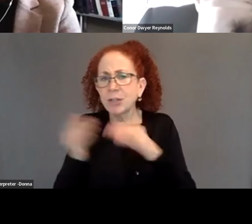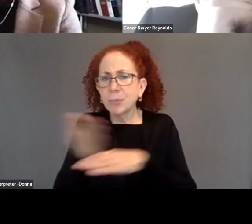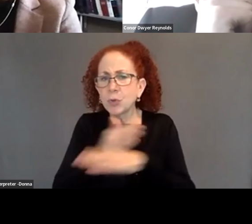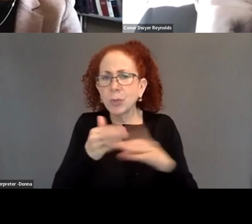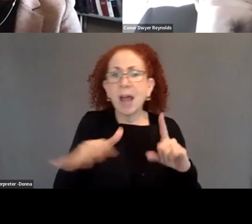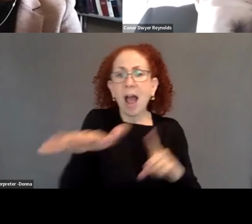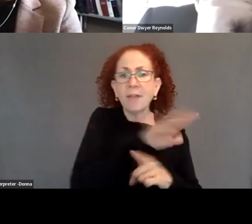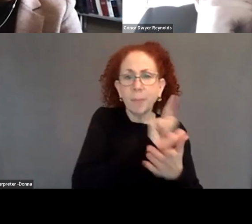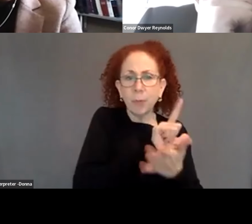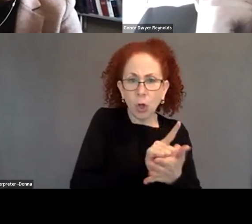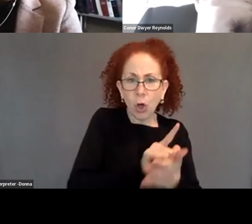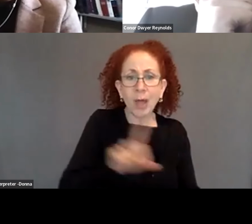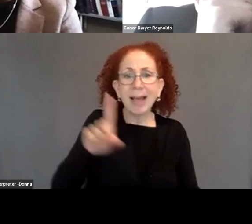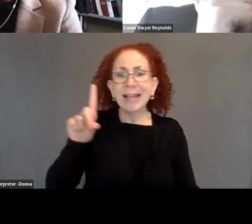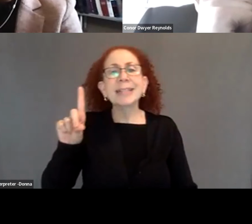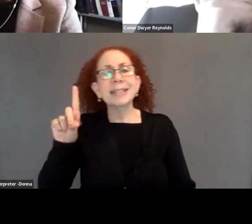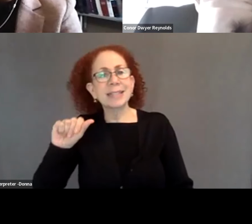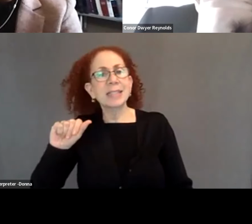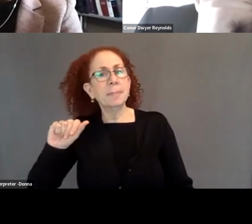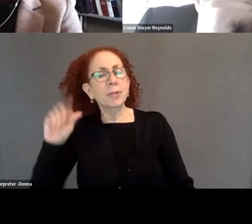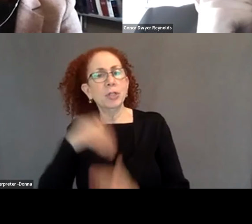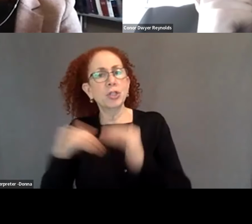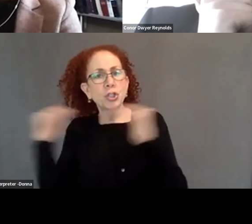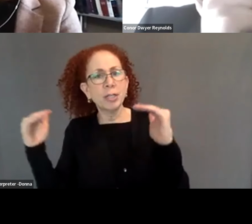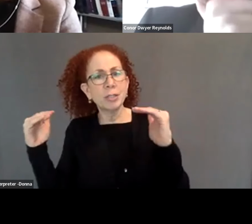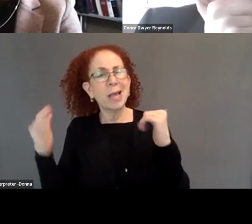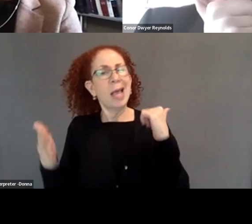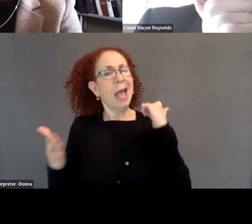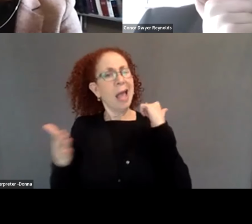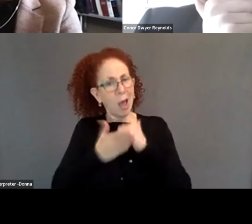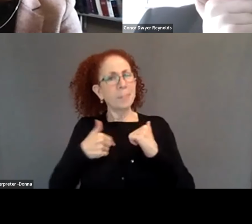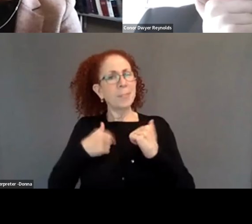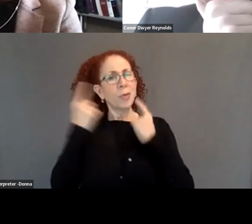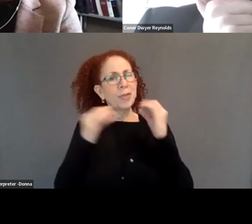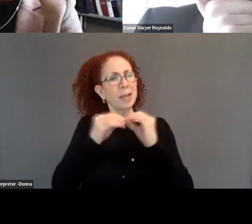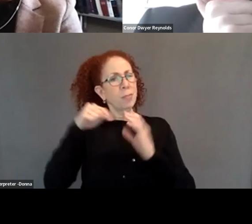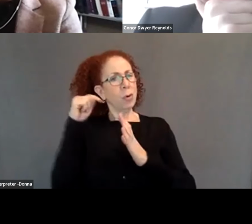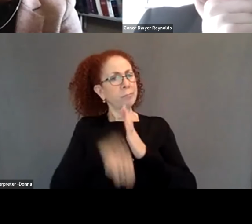disability justice, and it was helpful to think more deliberately about this intersection.